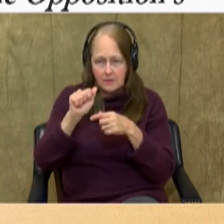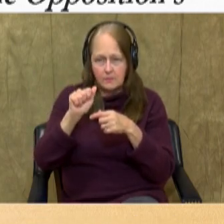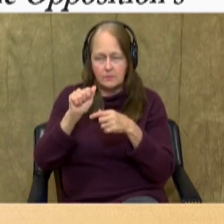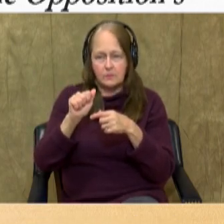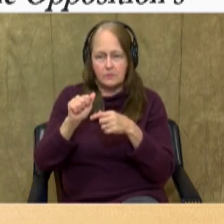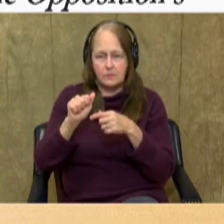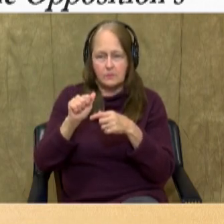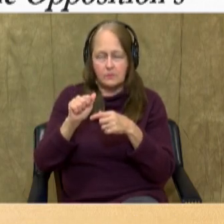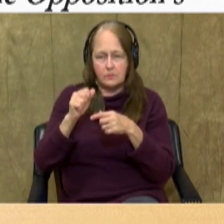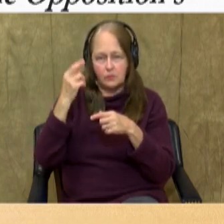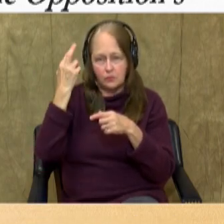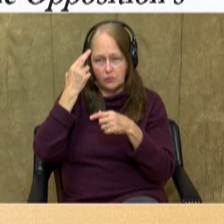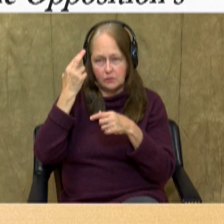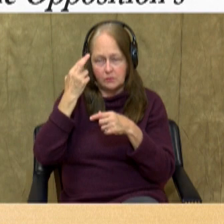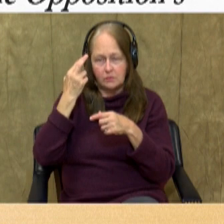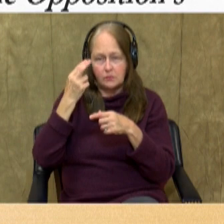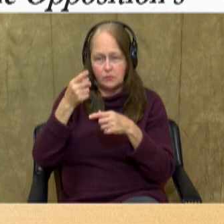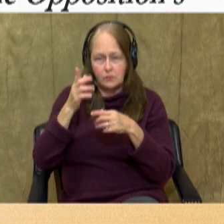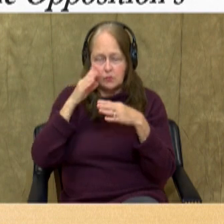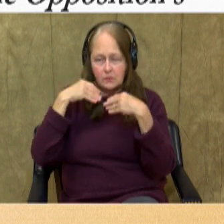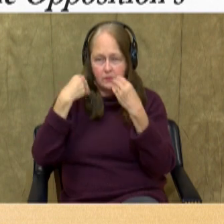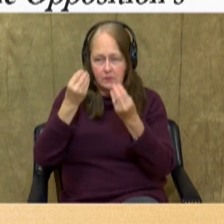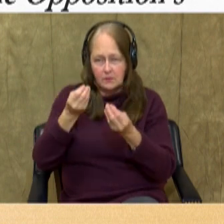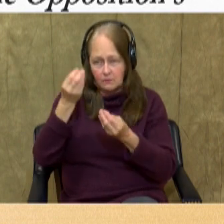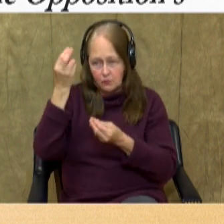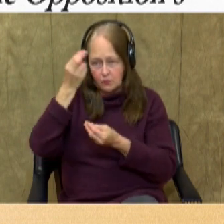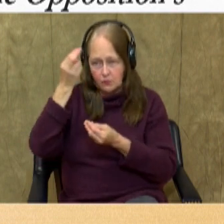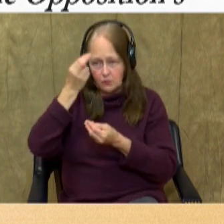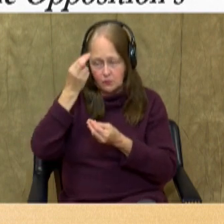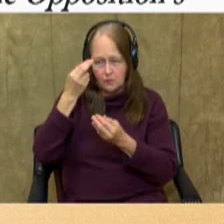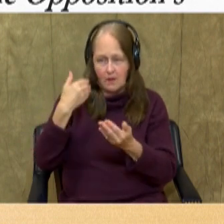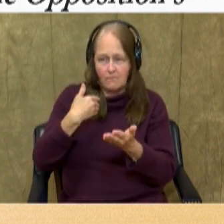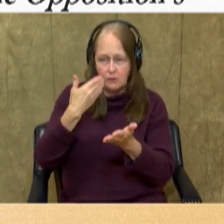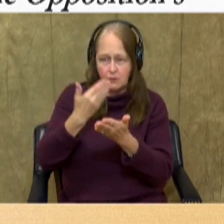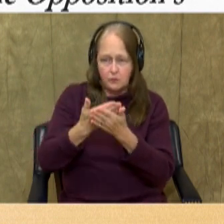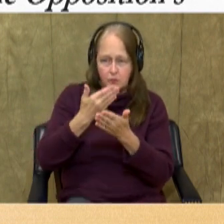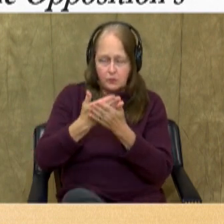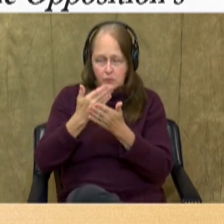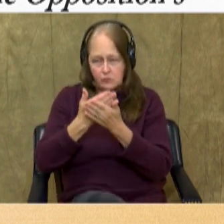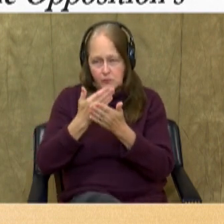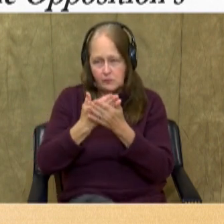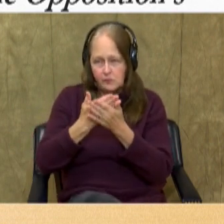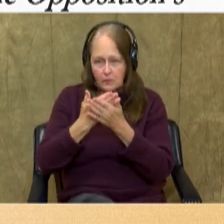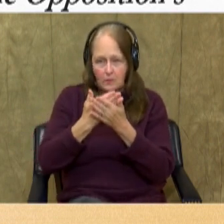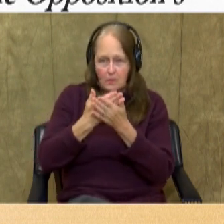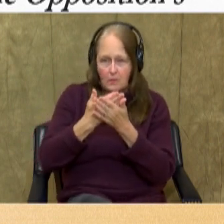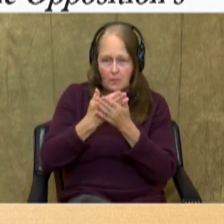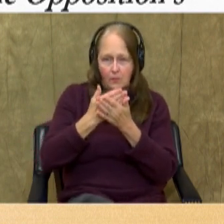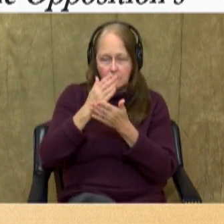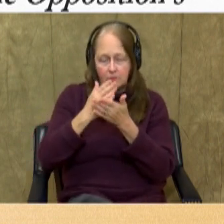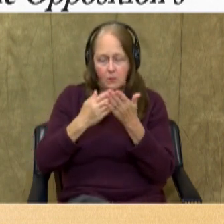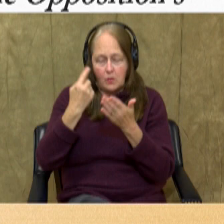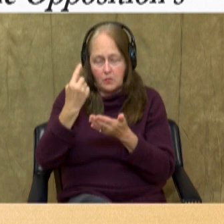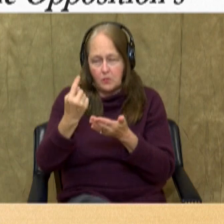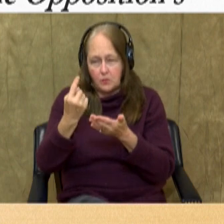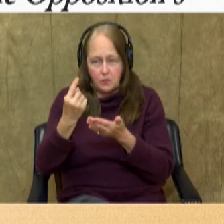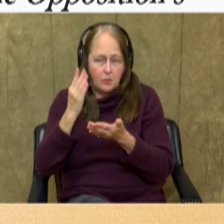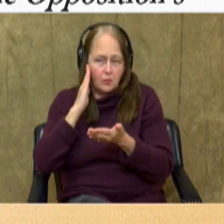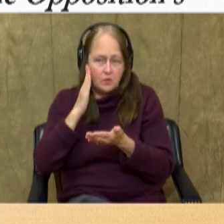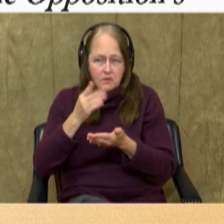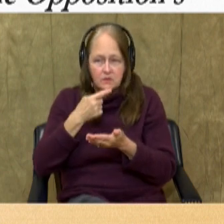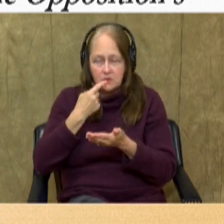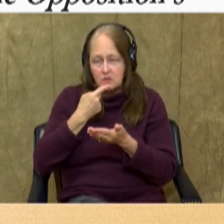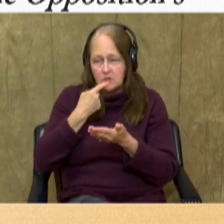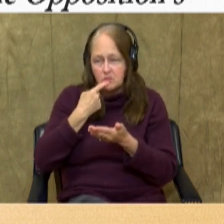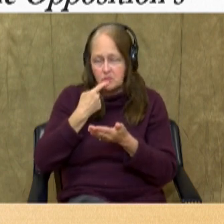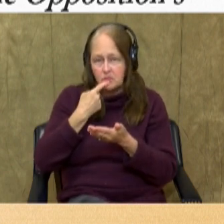After you make your claim, you give your reasons, and you have your proof, there's going to always be a naysayer, someone that's going to